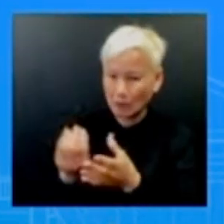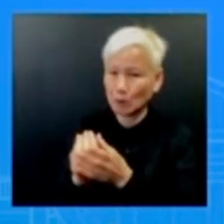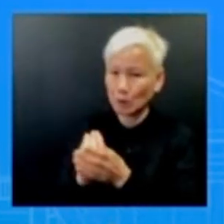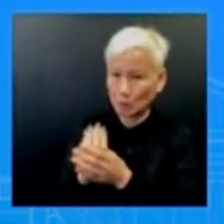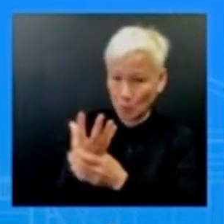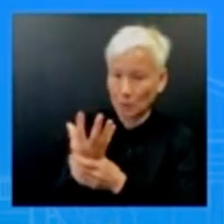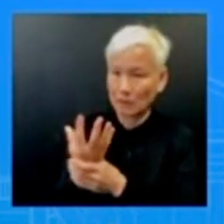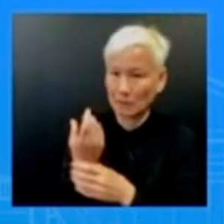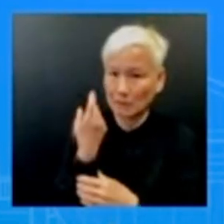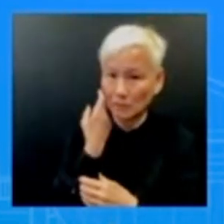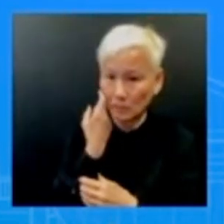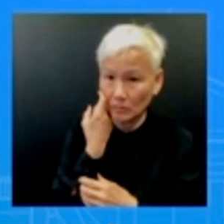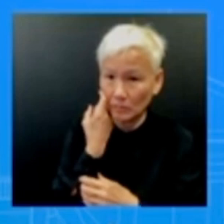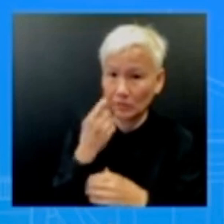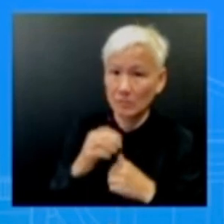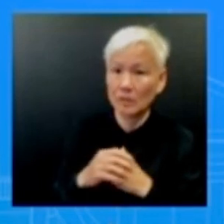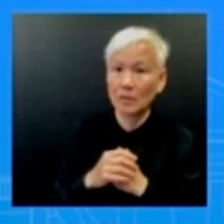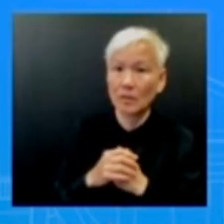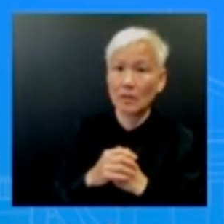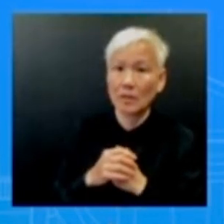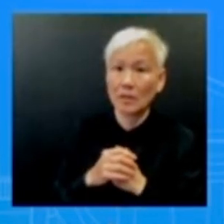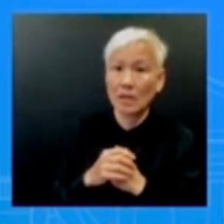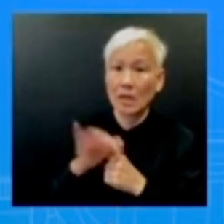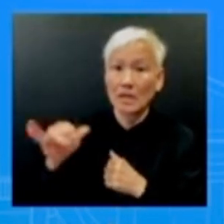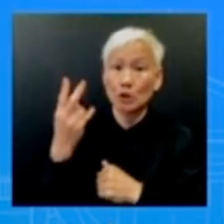These two countries have grown closer.